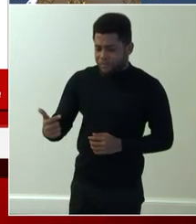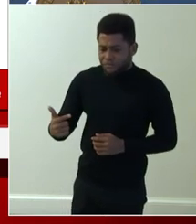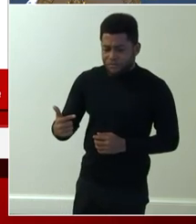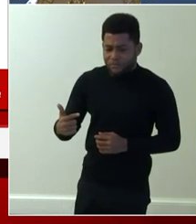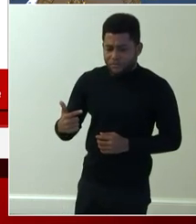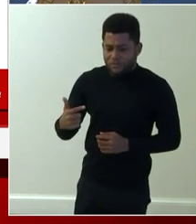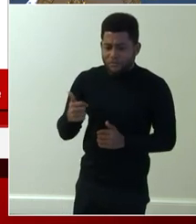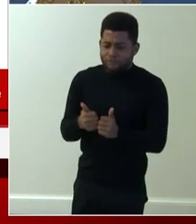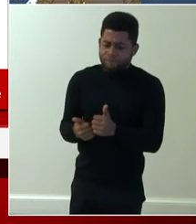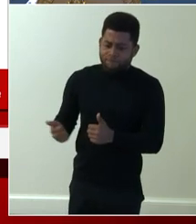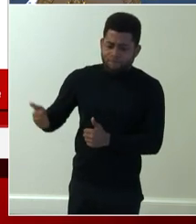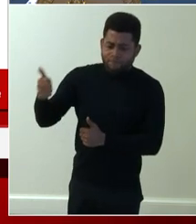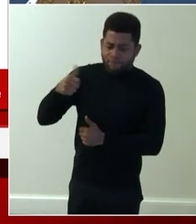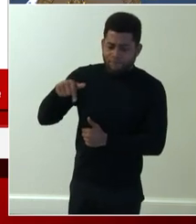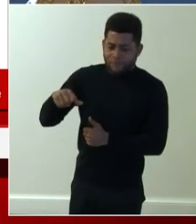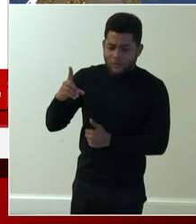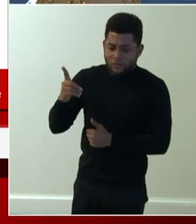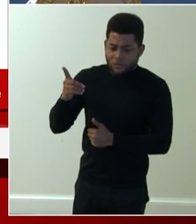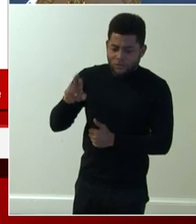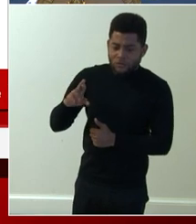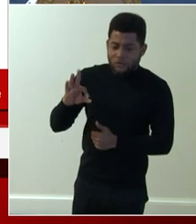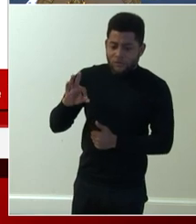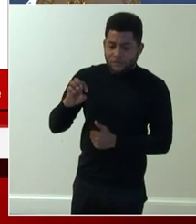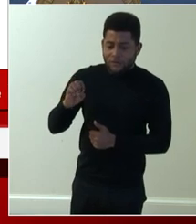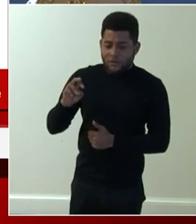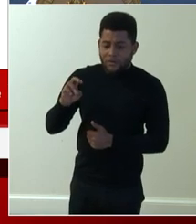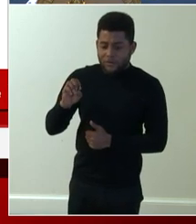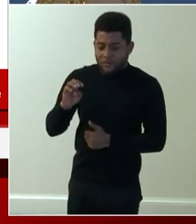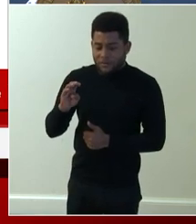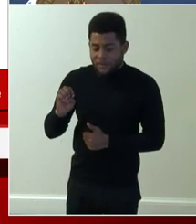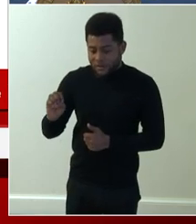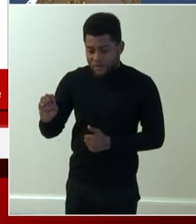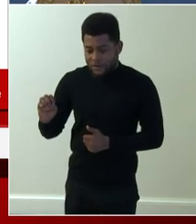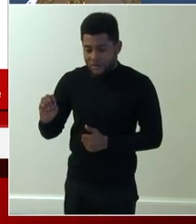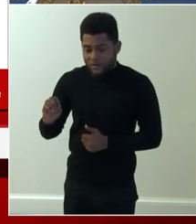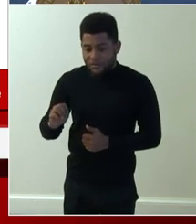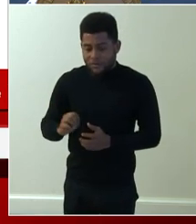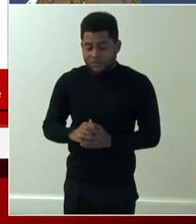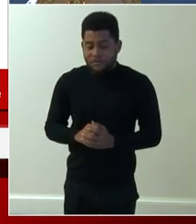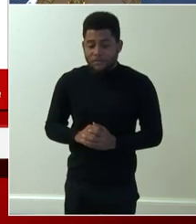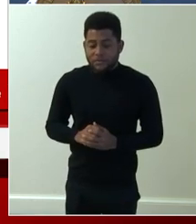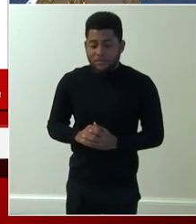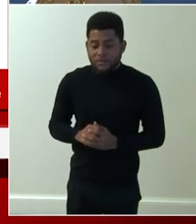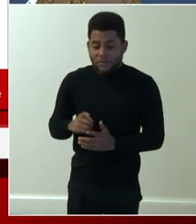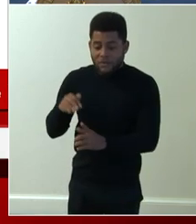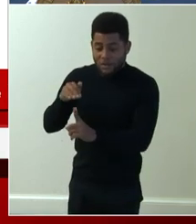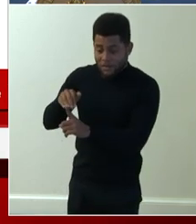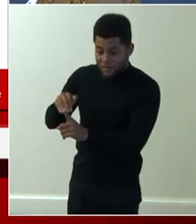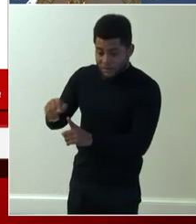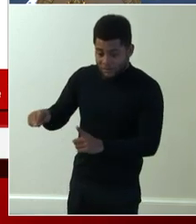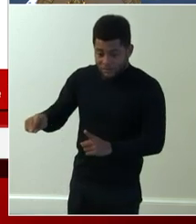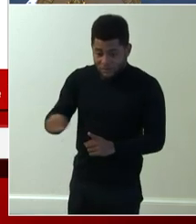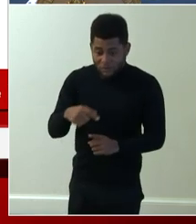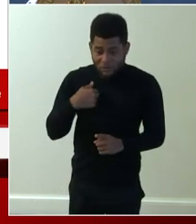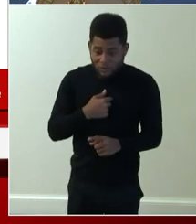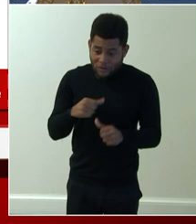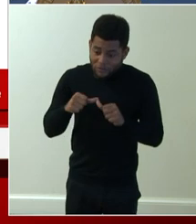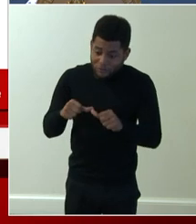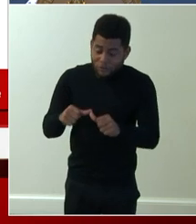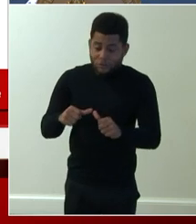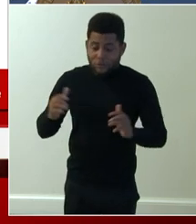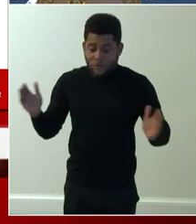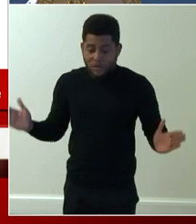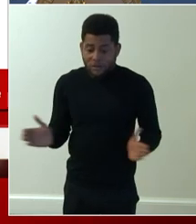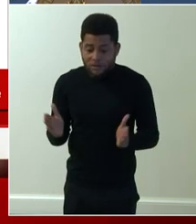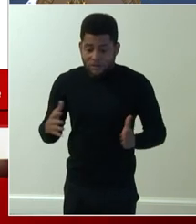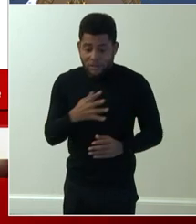in just one moment and just remind everybody that we continue to encourage, the CDC